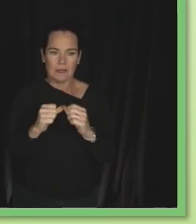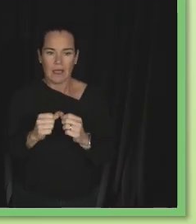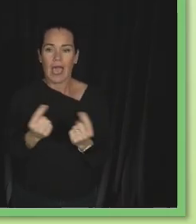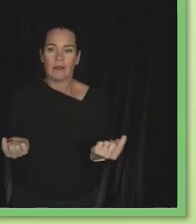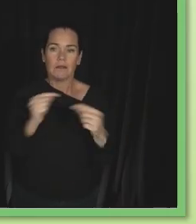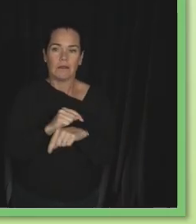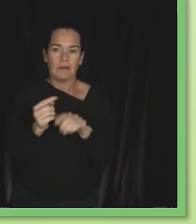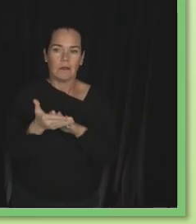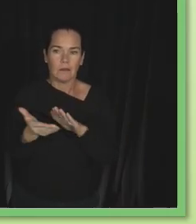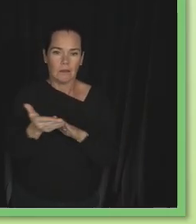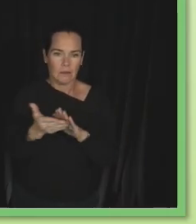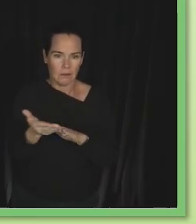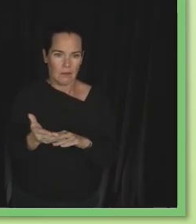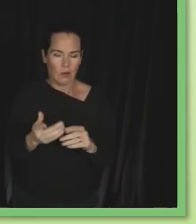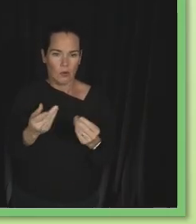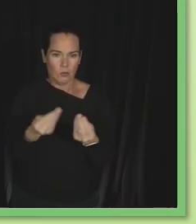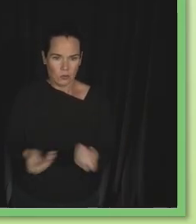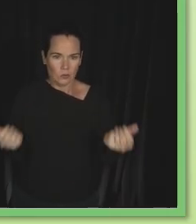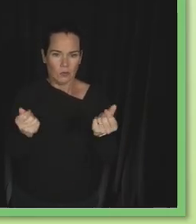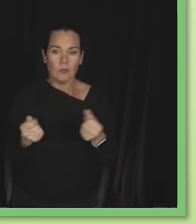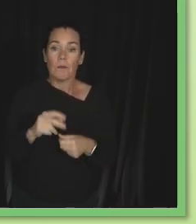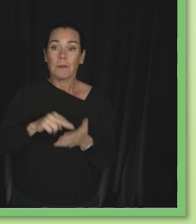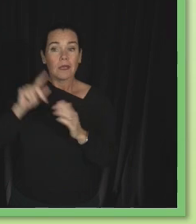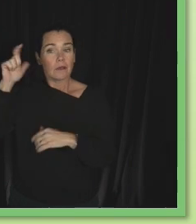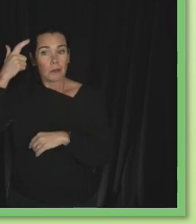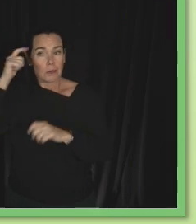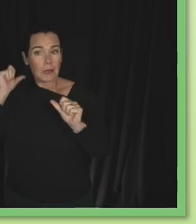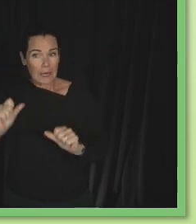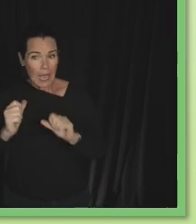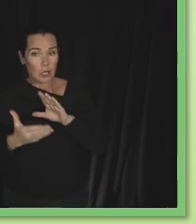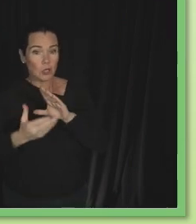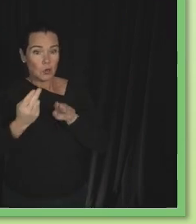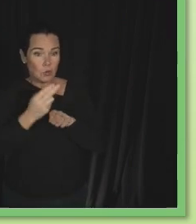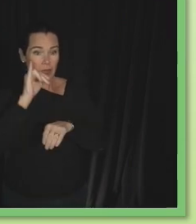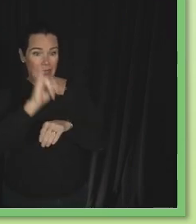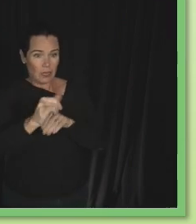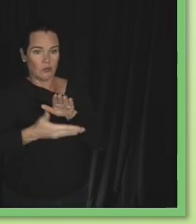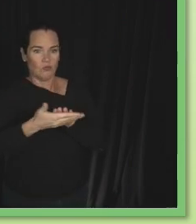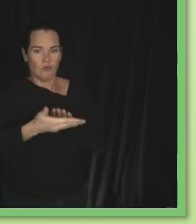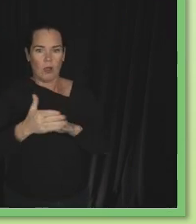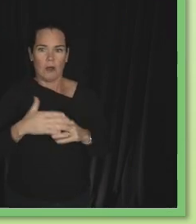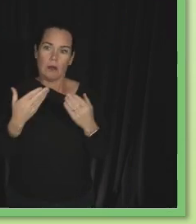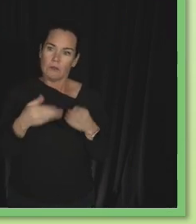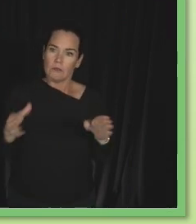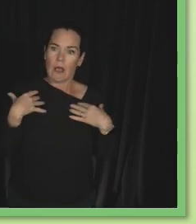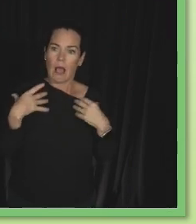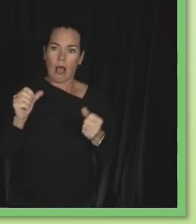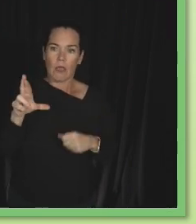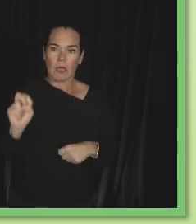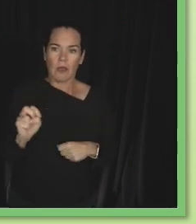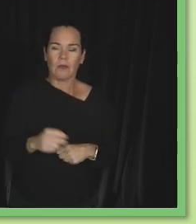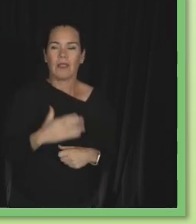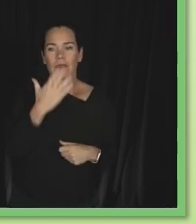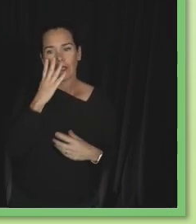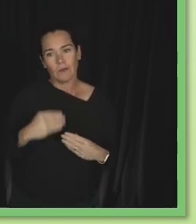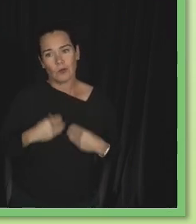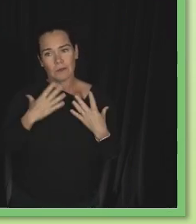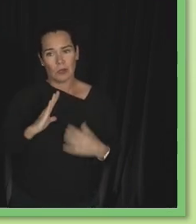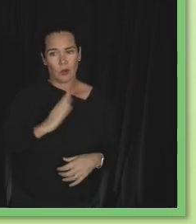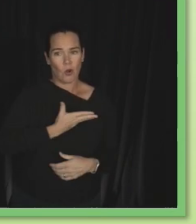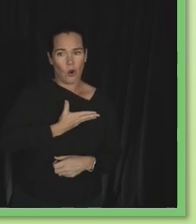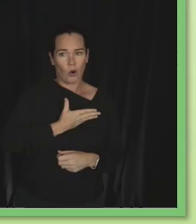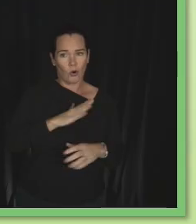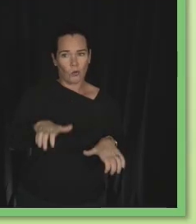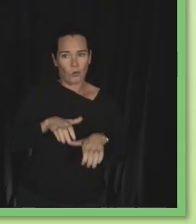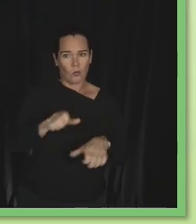can actually deploy open software to run healthcare sustainably. And thanks a lot for inspiring what we built. Thank